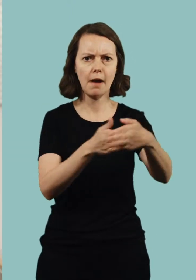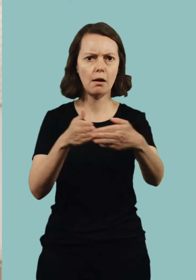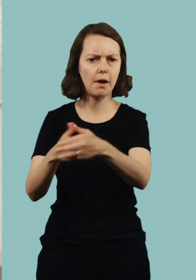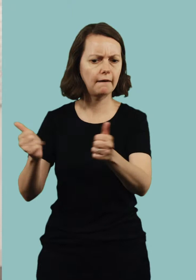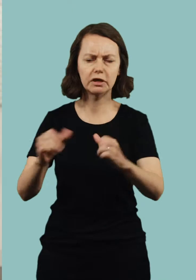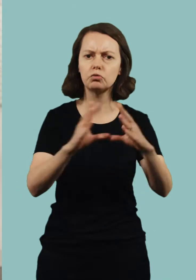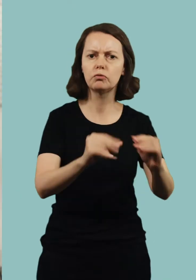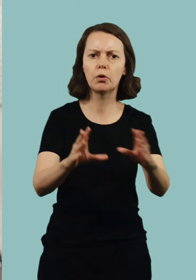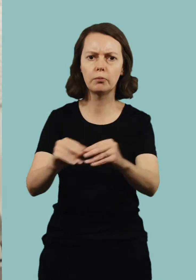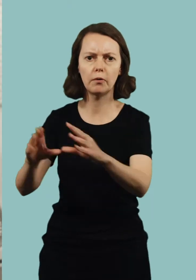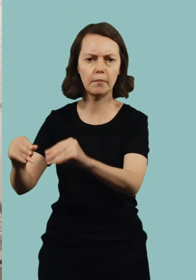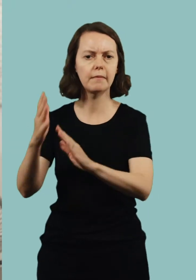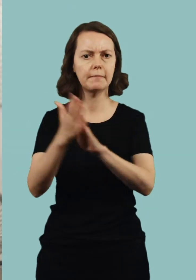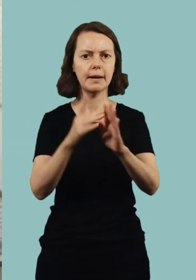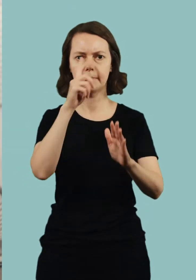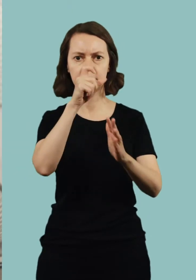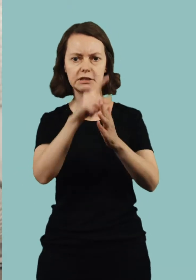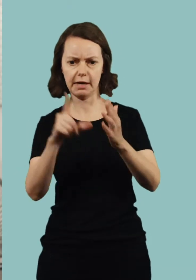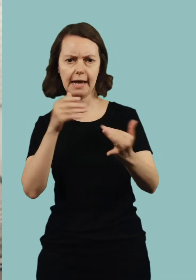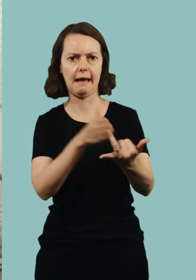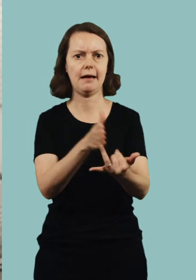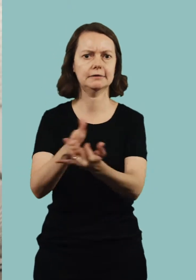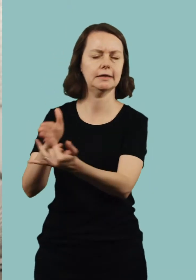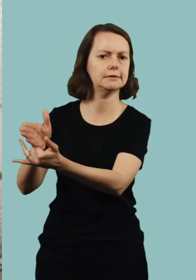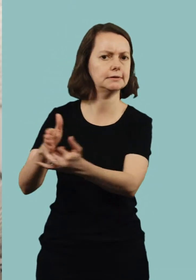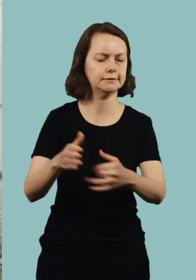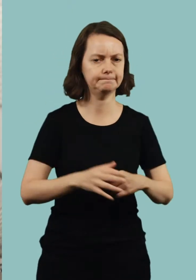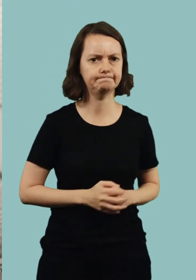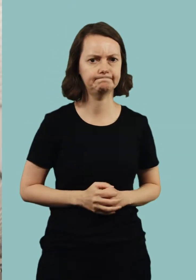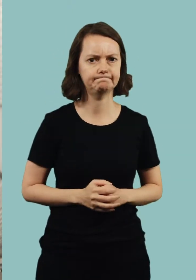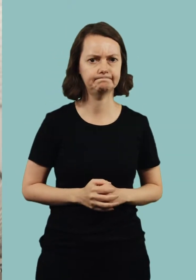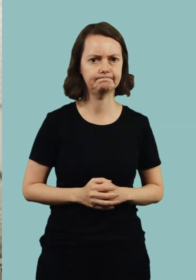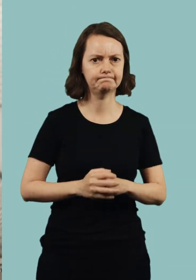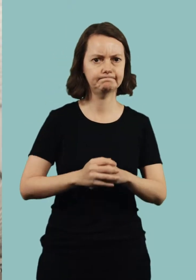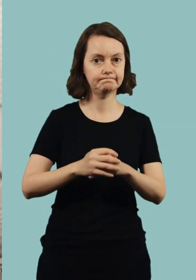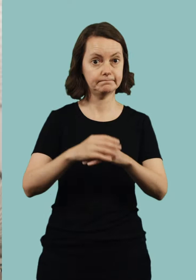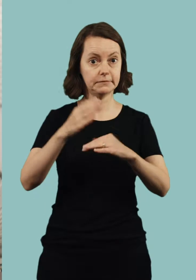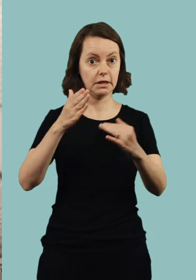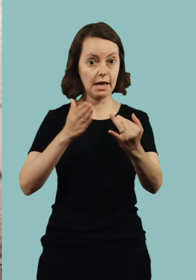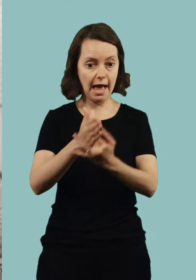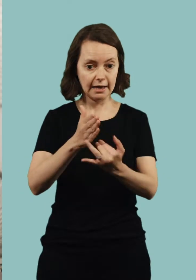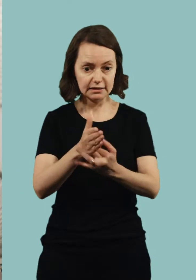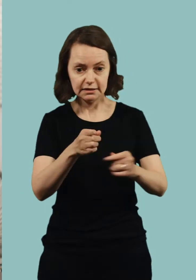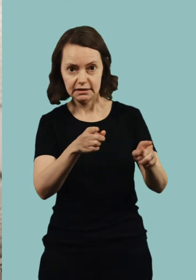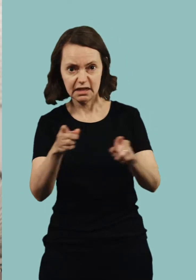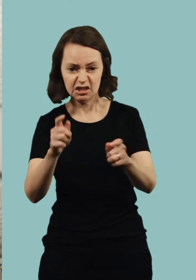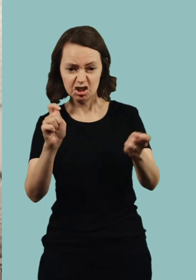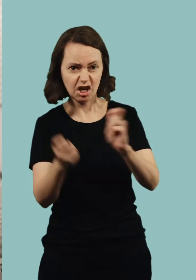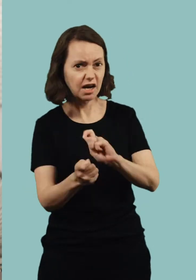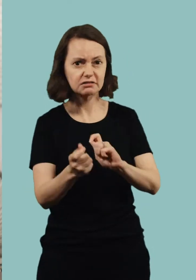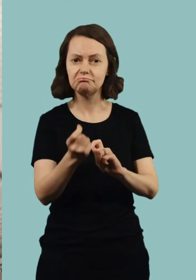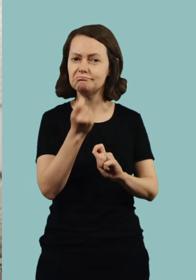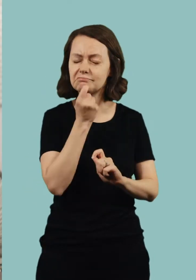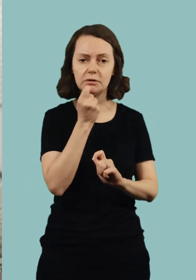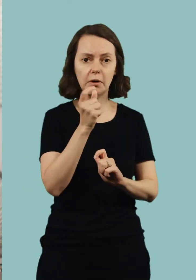remove barriers and improve access for people with disability. Most physical changes needed to improve access are